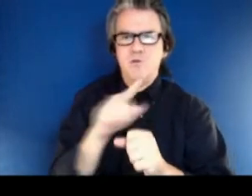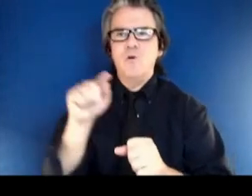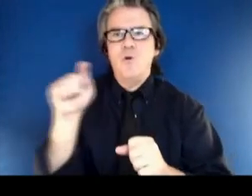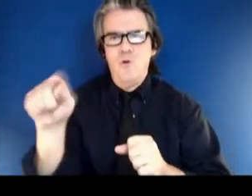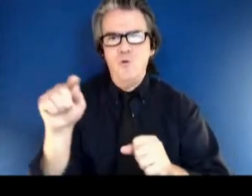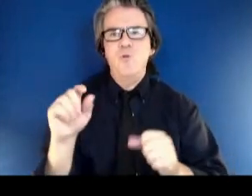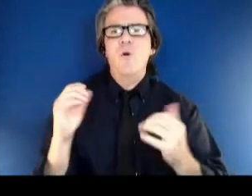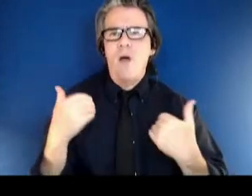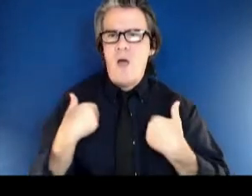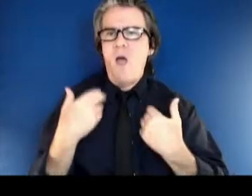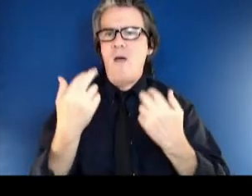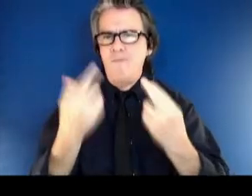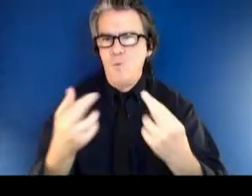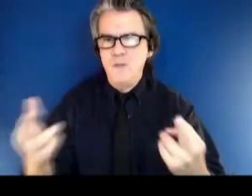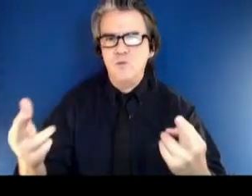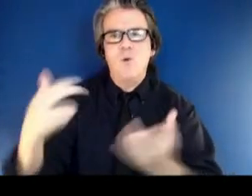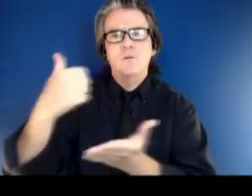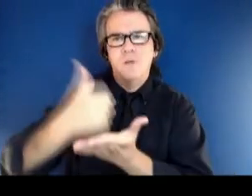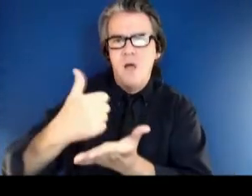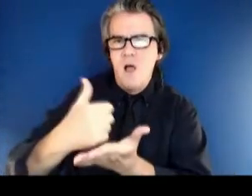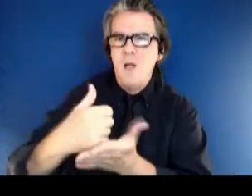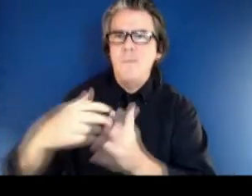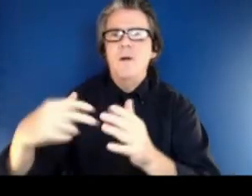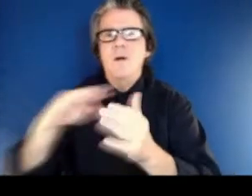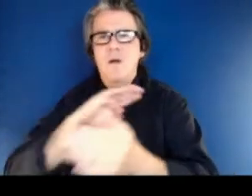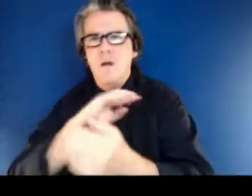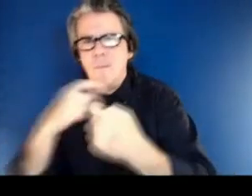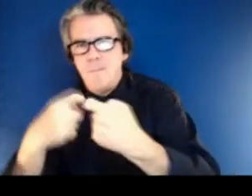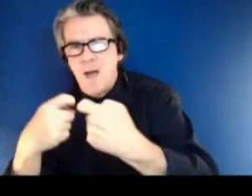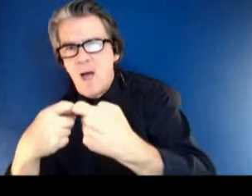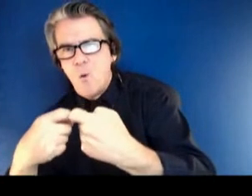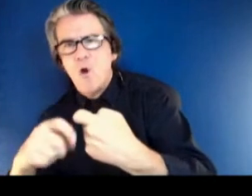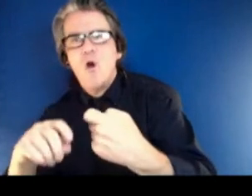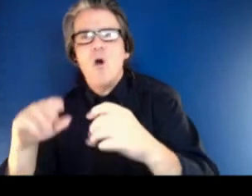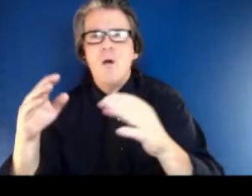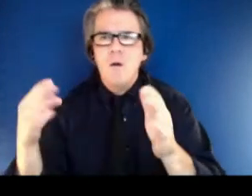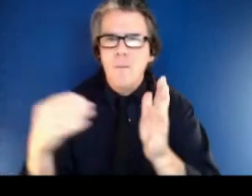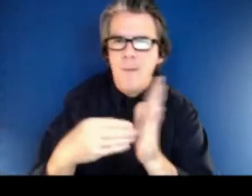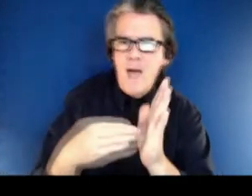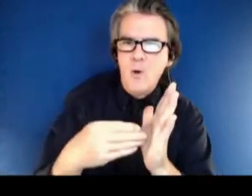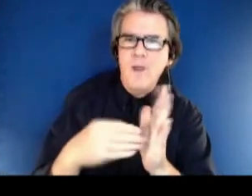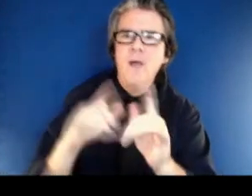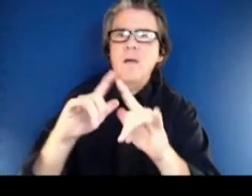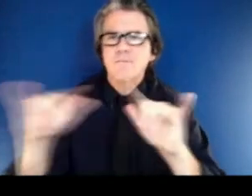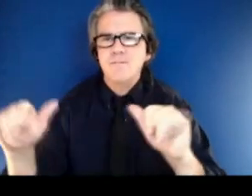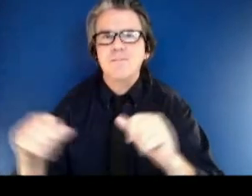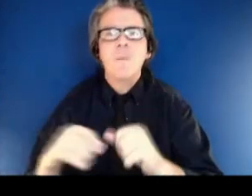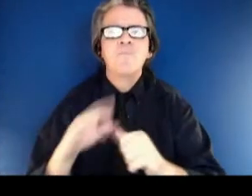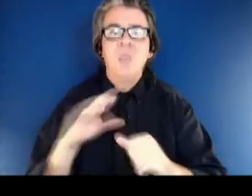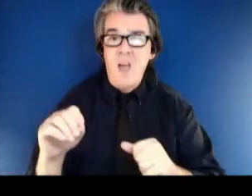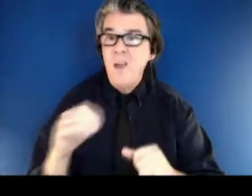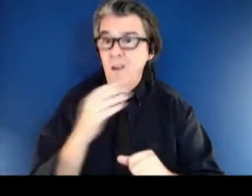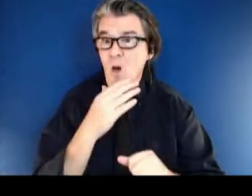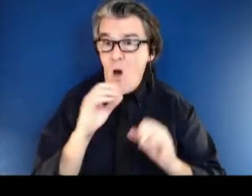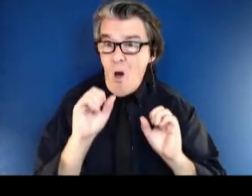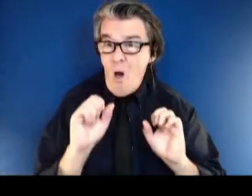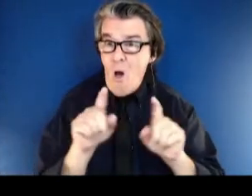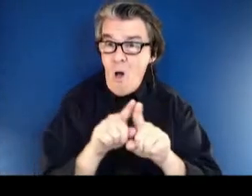dial 211. It's a great resource to learn about social services available, and it's community